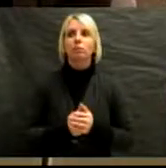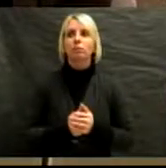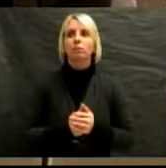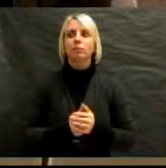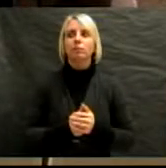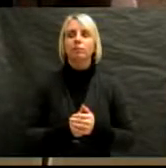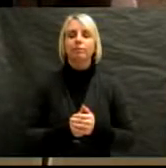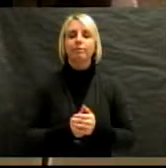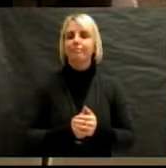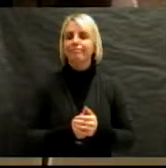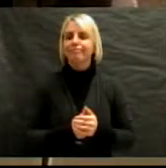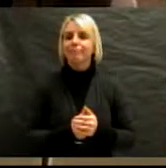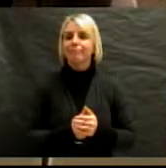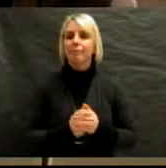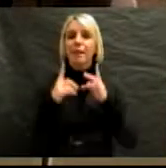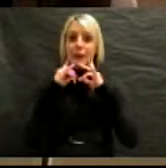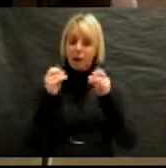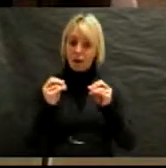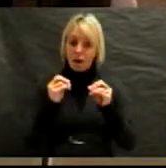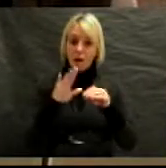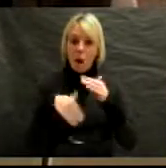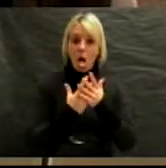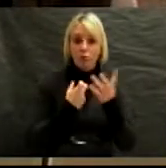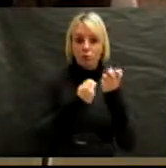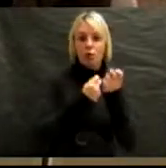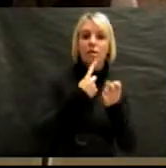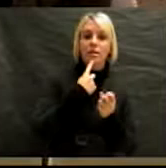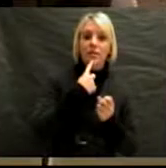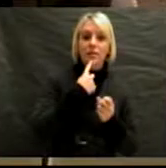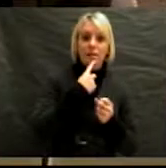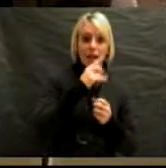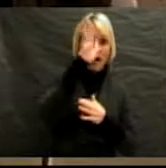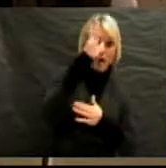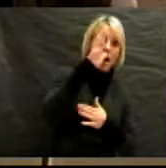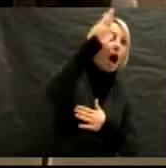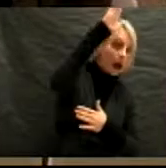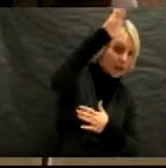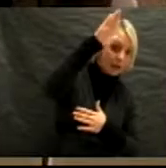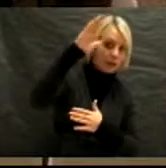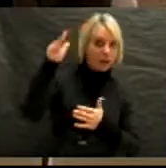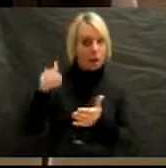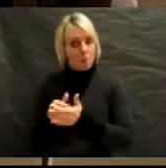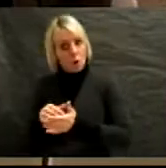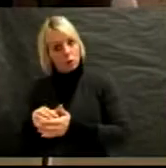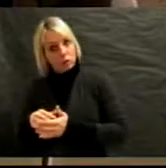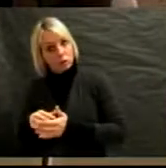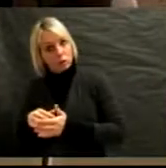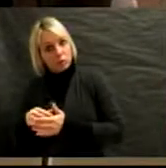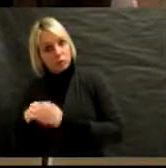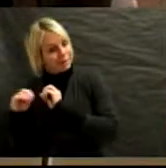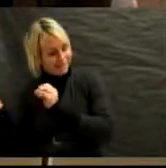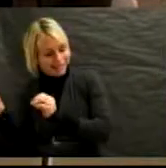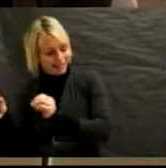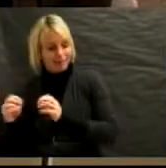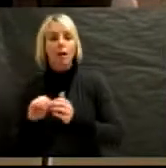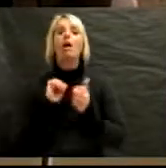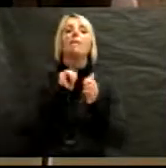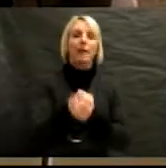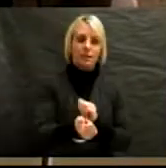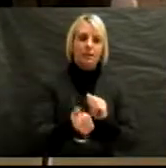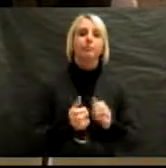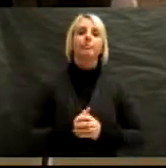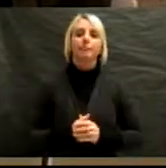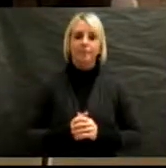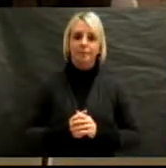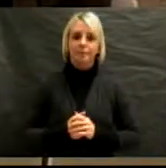by saying aye. Aye. Opposed, same sign. Motion carries. The school board, the school district is required every